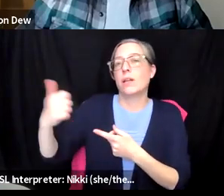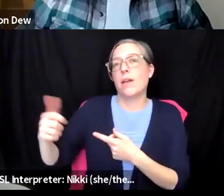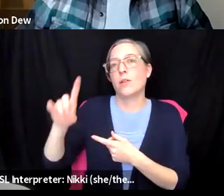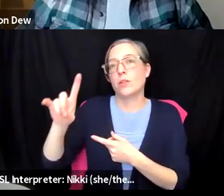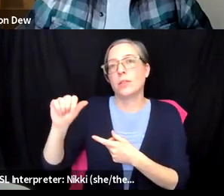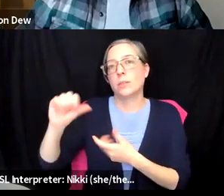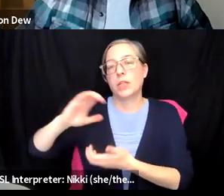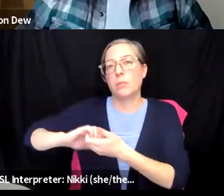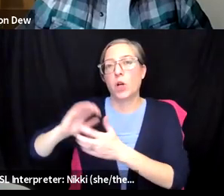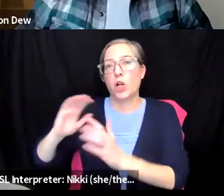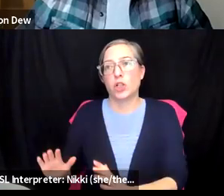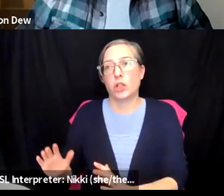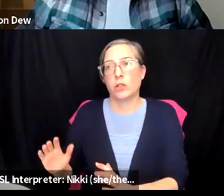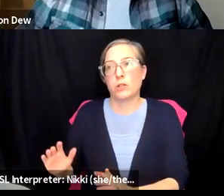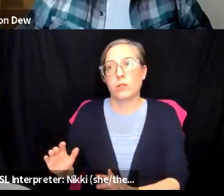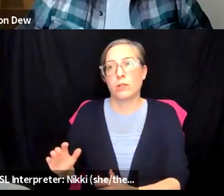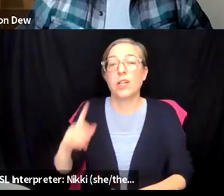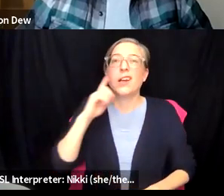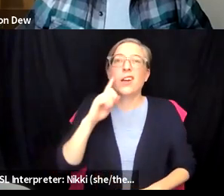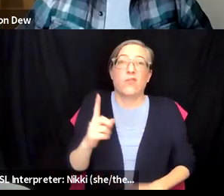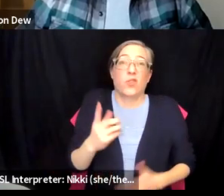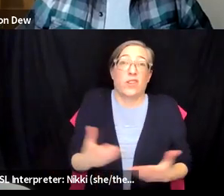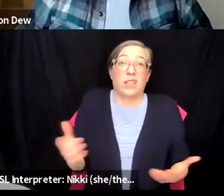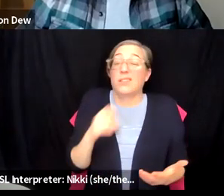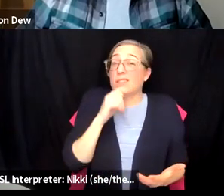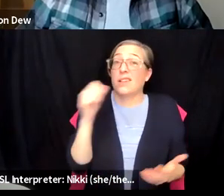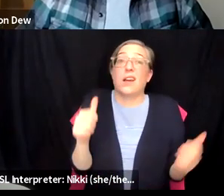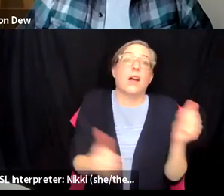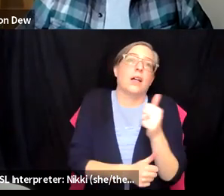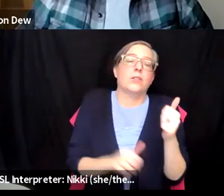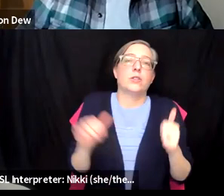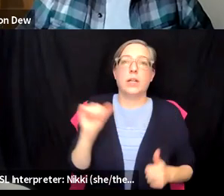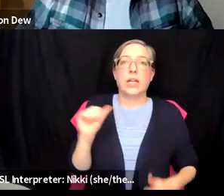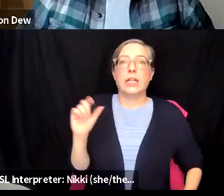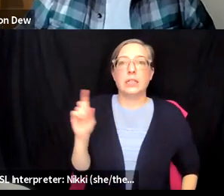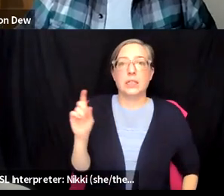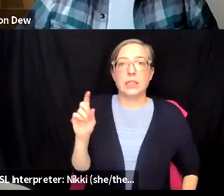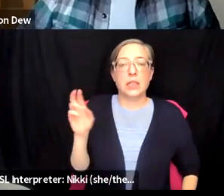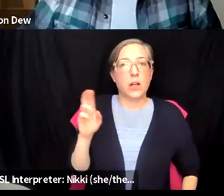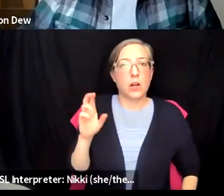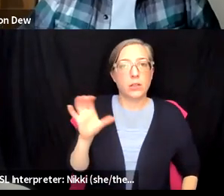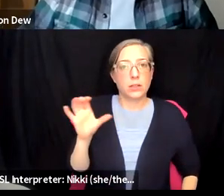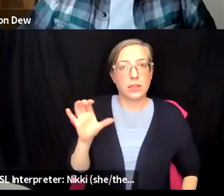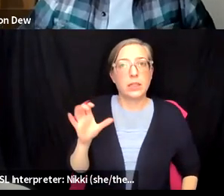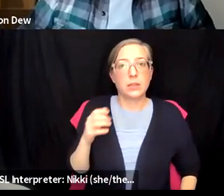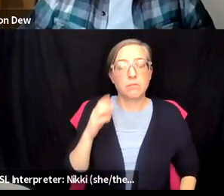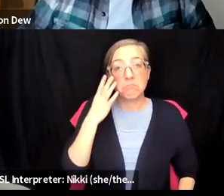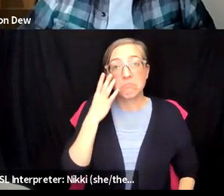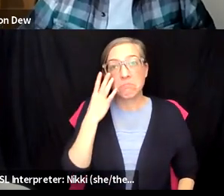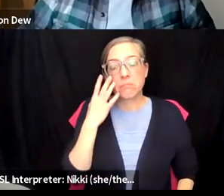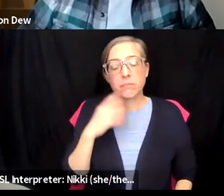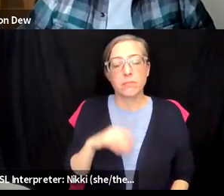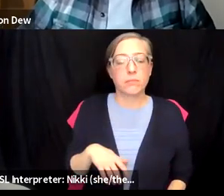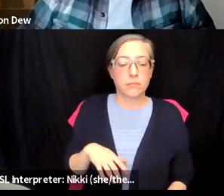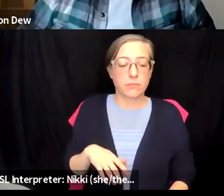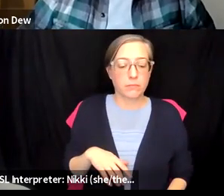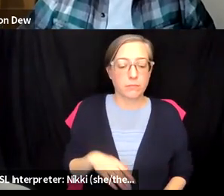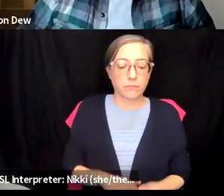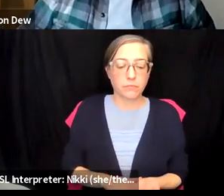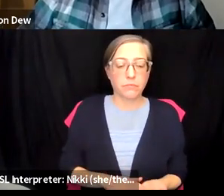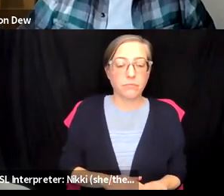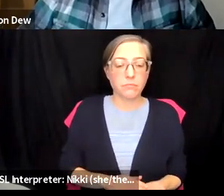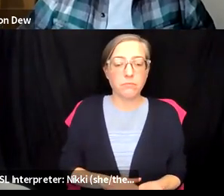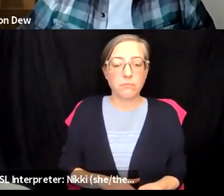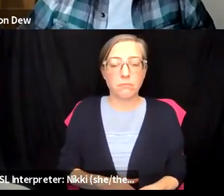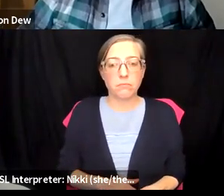is for those non-ADRC services that the ADRC or that AAA does not directly